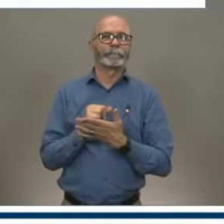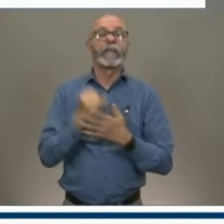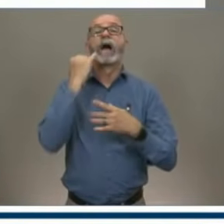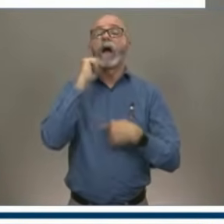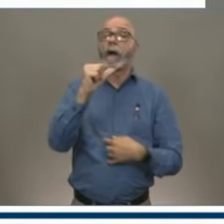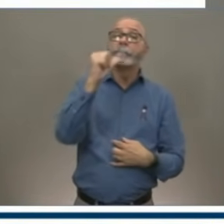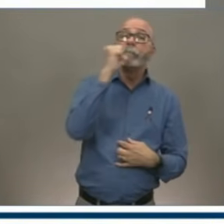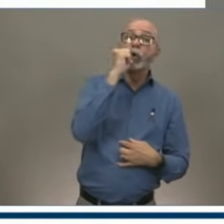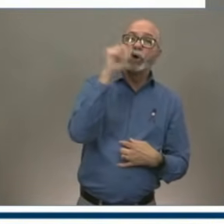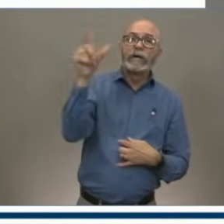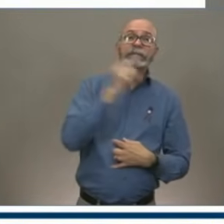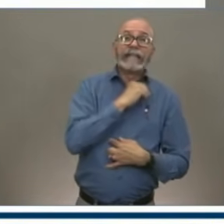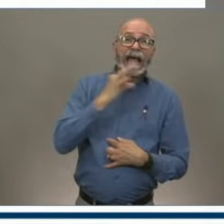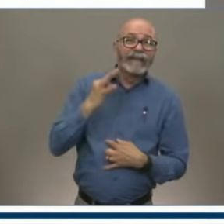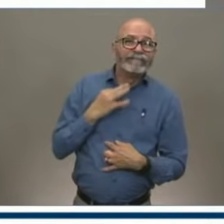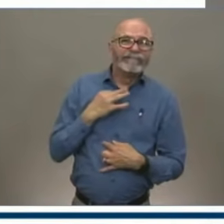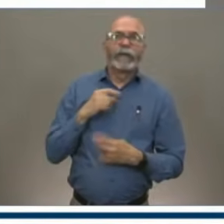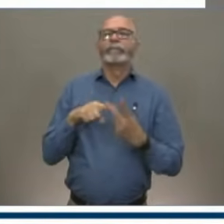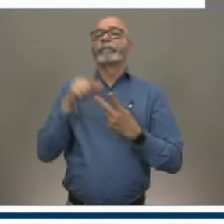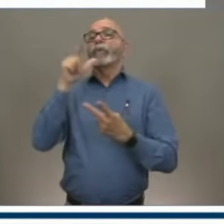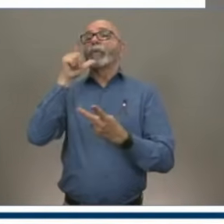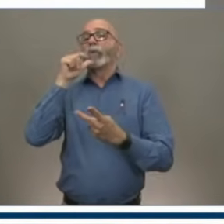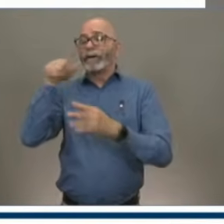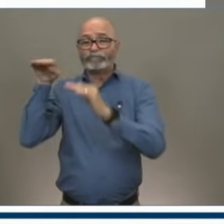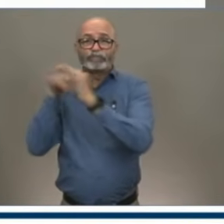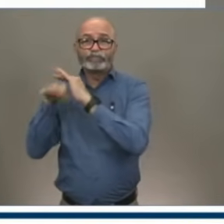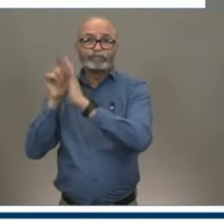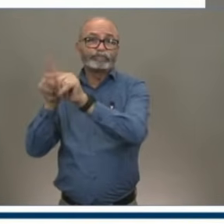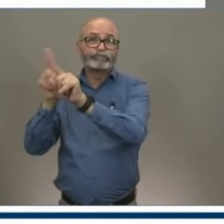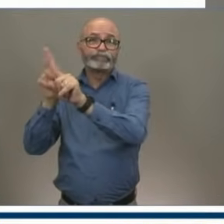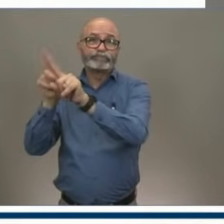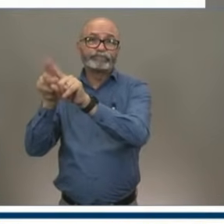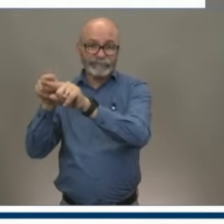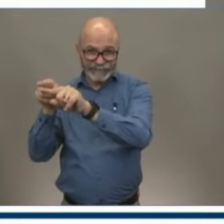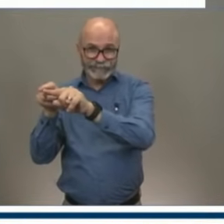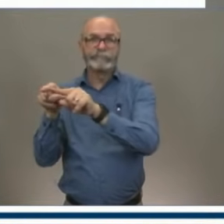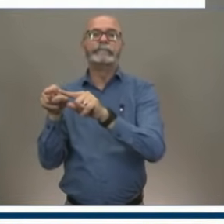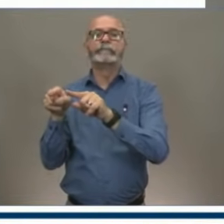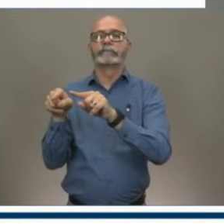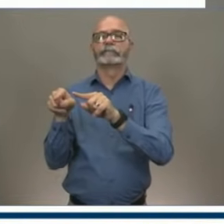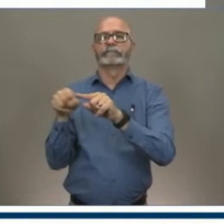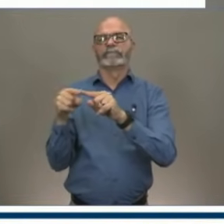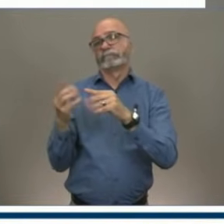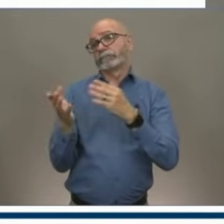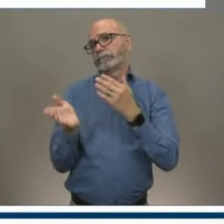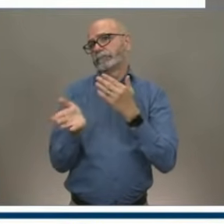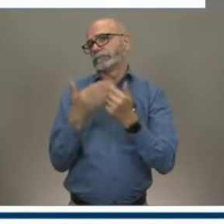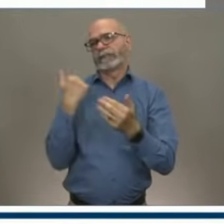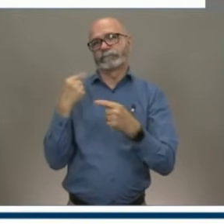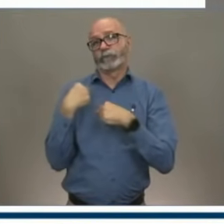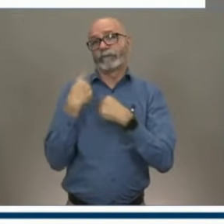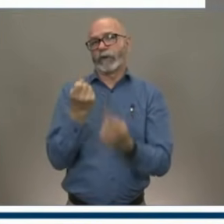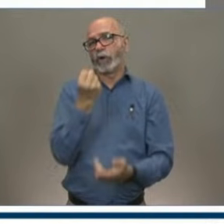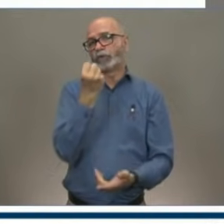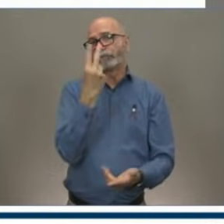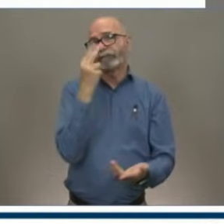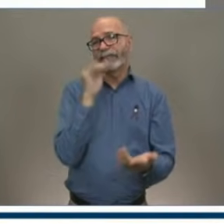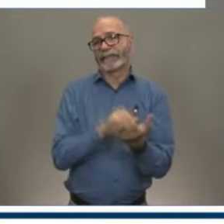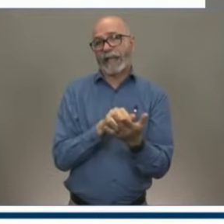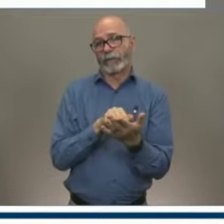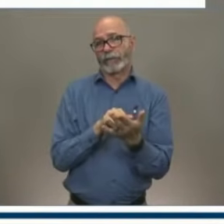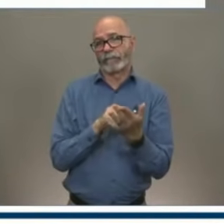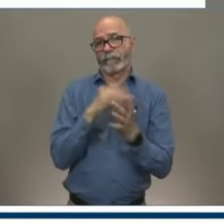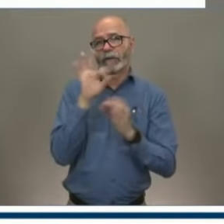That initiative, which has just ended, resulted in a total of almost 12,000 people being tested, and the